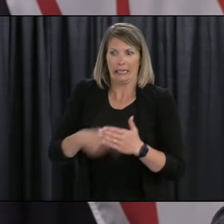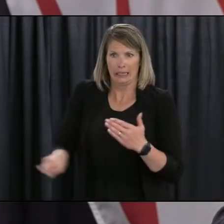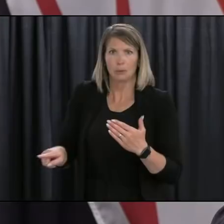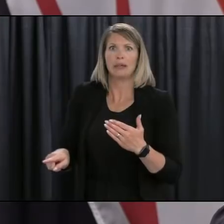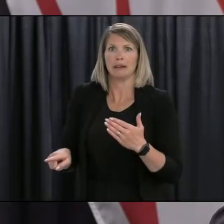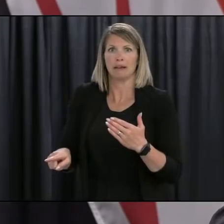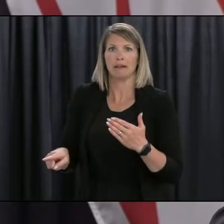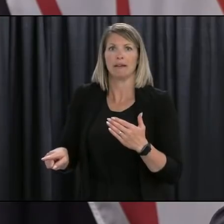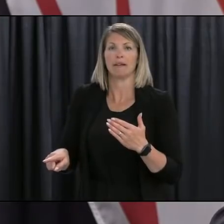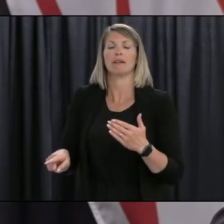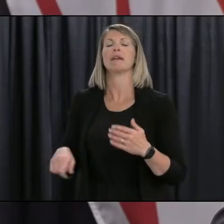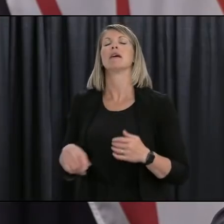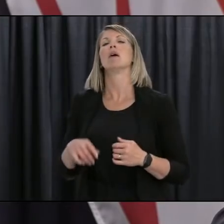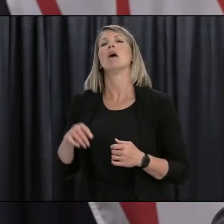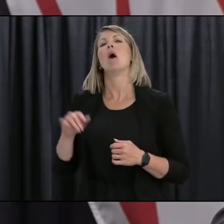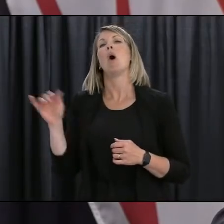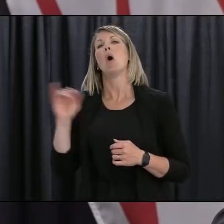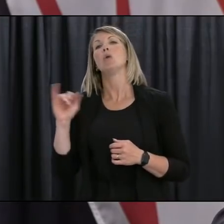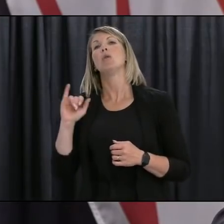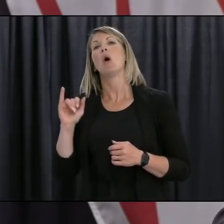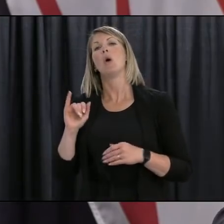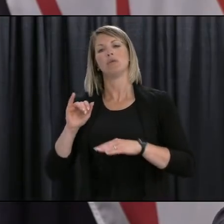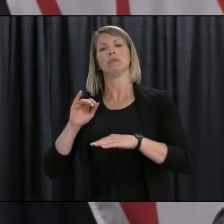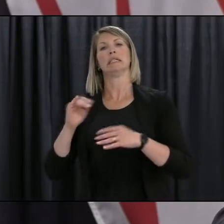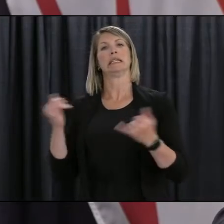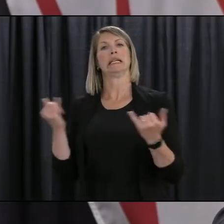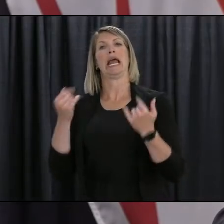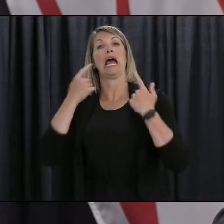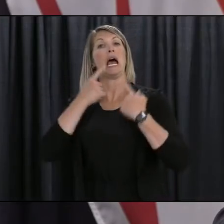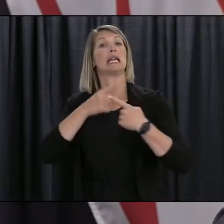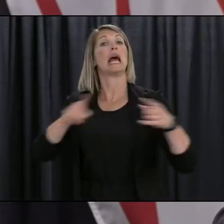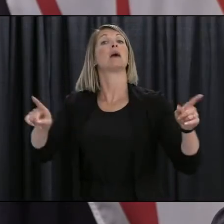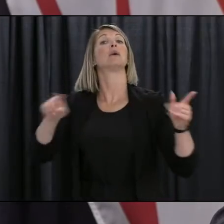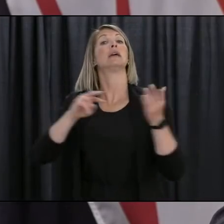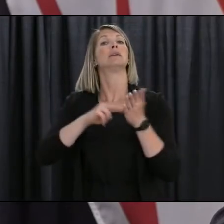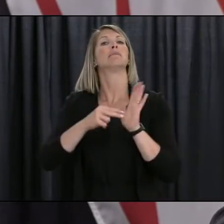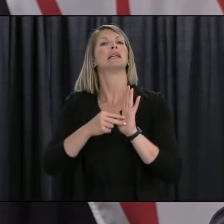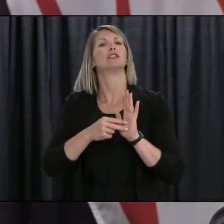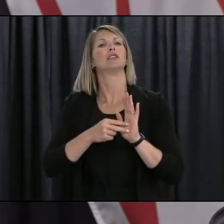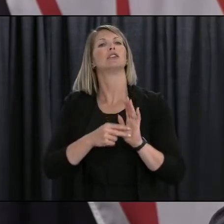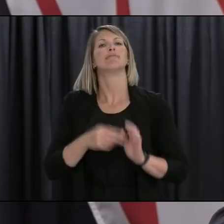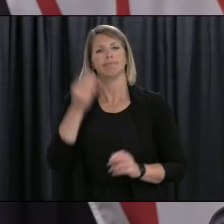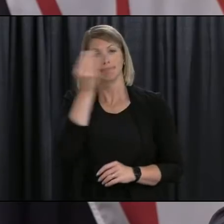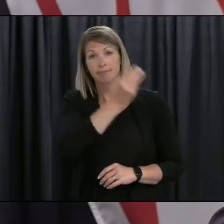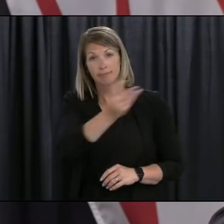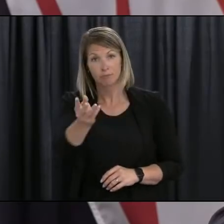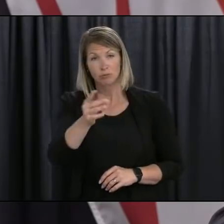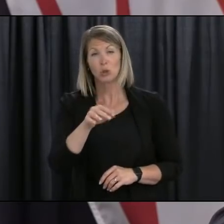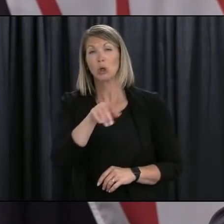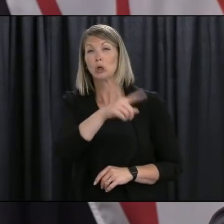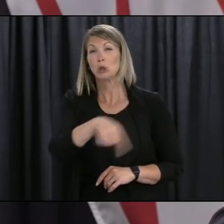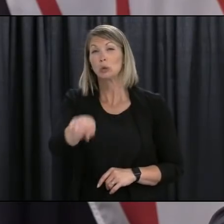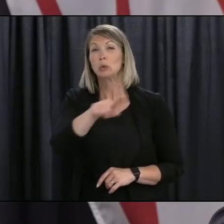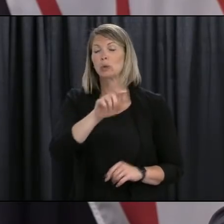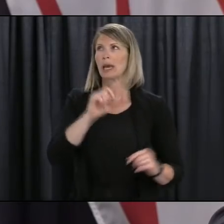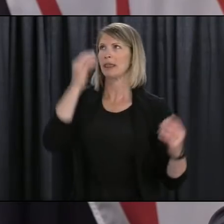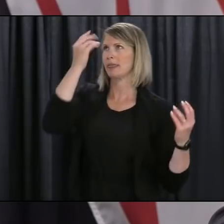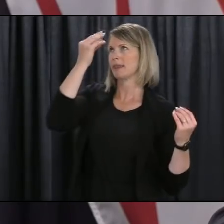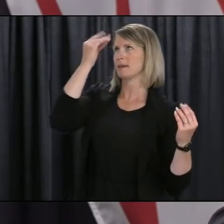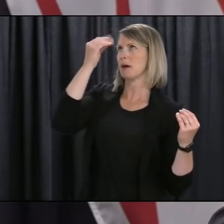kind of date in place, give people the opportunity to make plans. So this is what this does. So